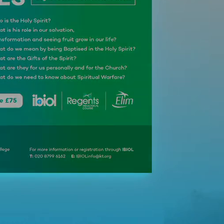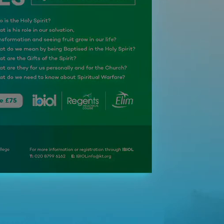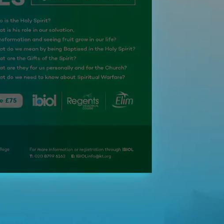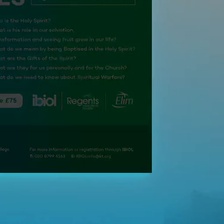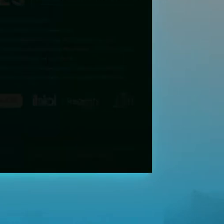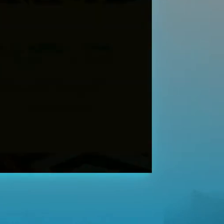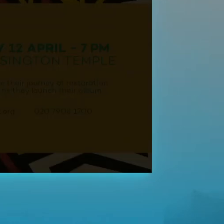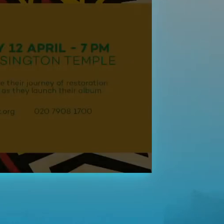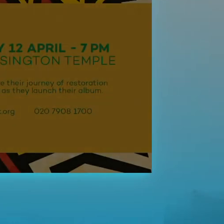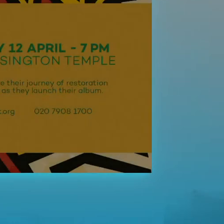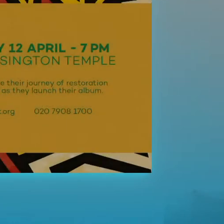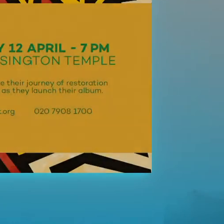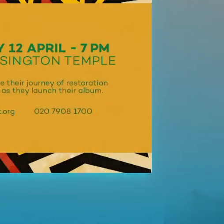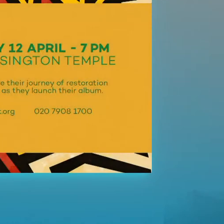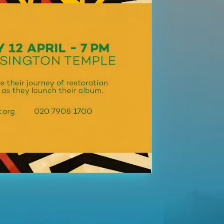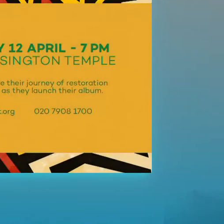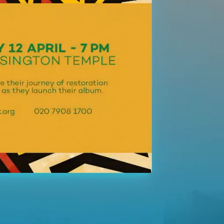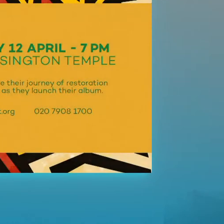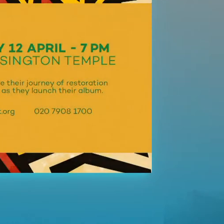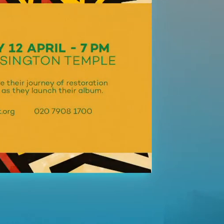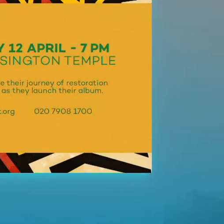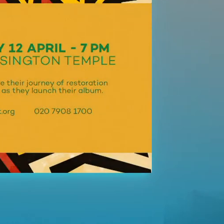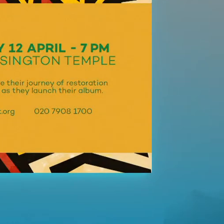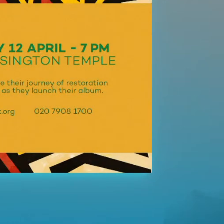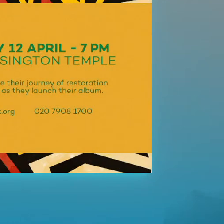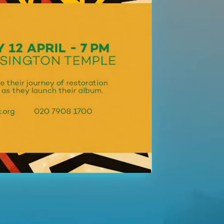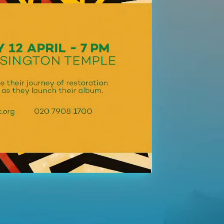Who is holding up the moon?